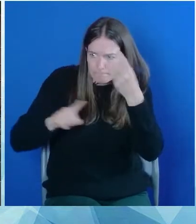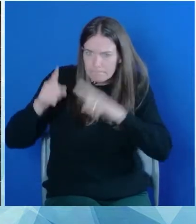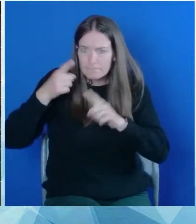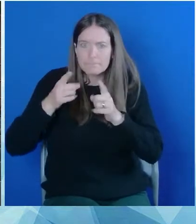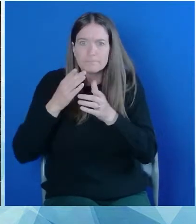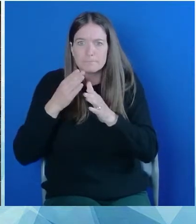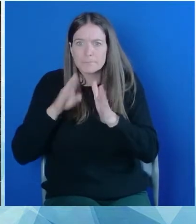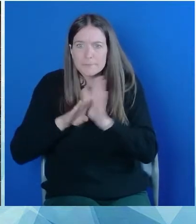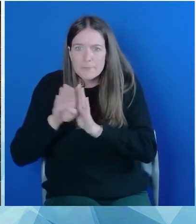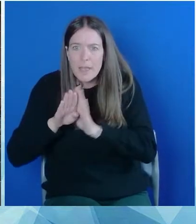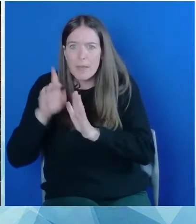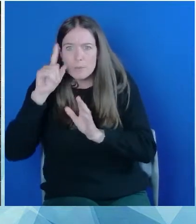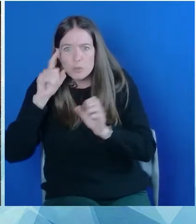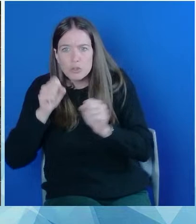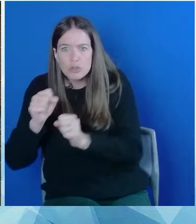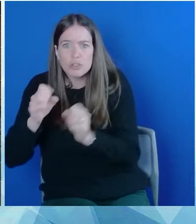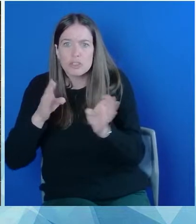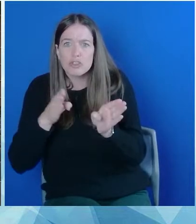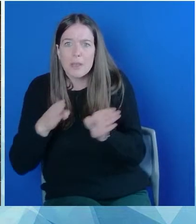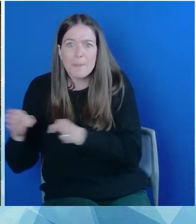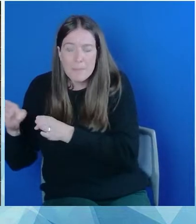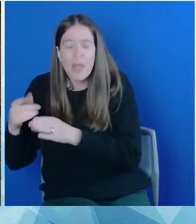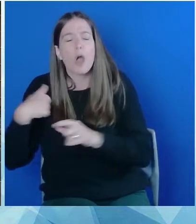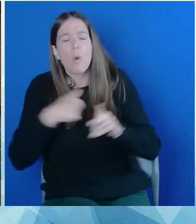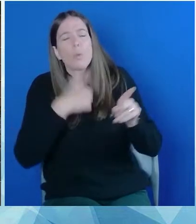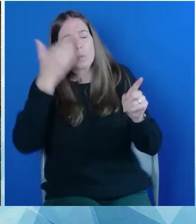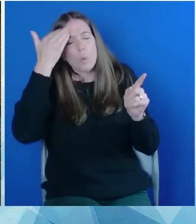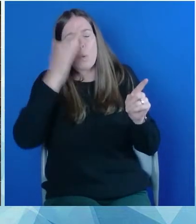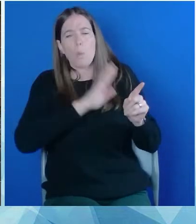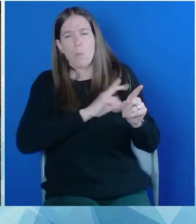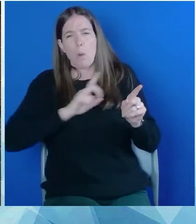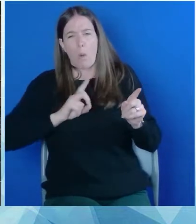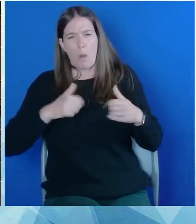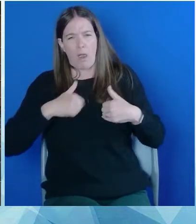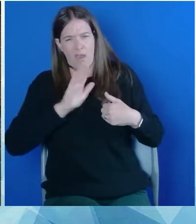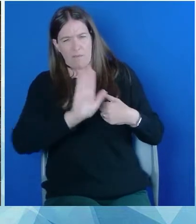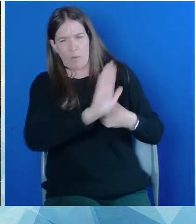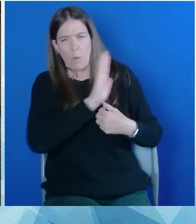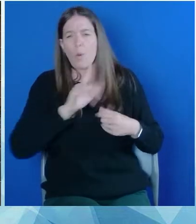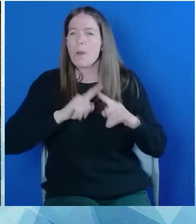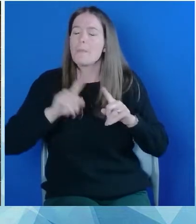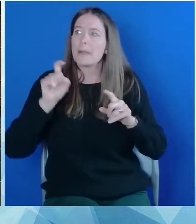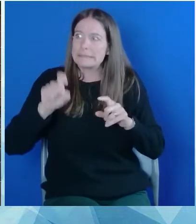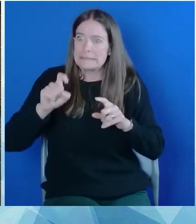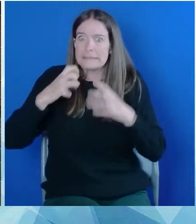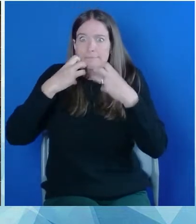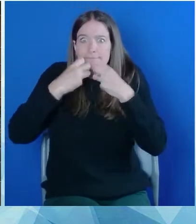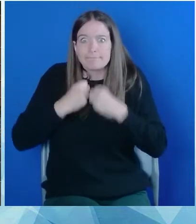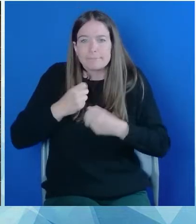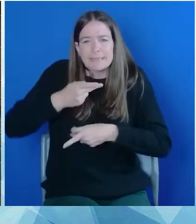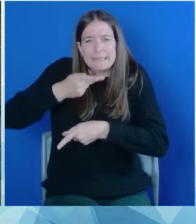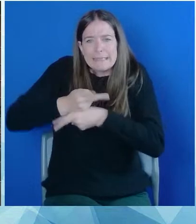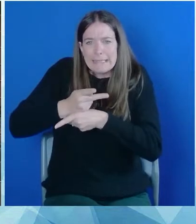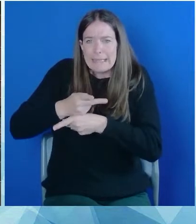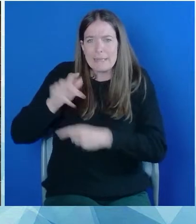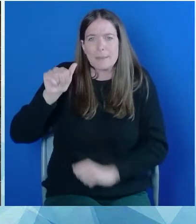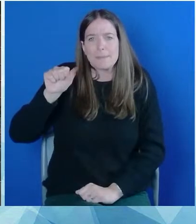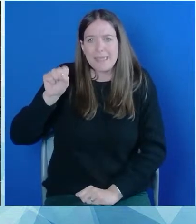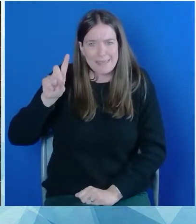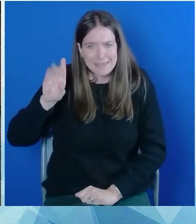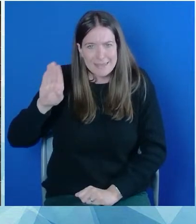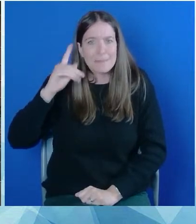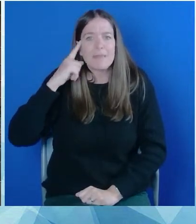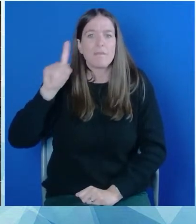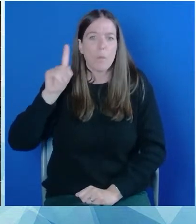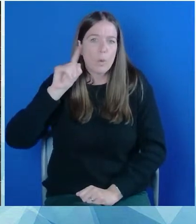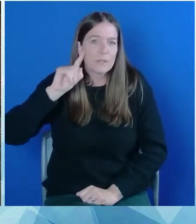is working on that as well. The staff is working on that, but we want to keep this as a sacred place for our deaf community. There is no need to continue to change